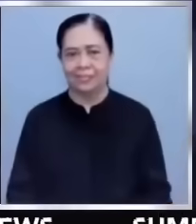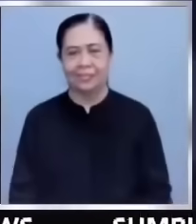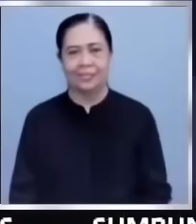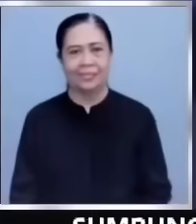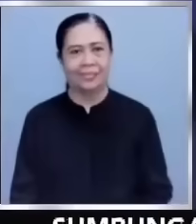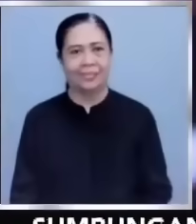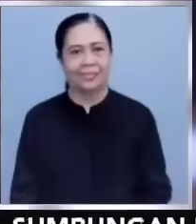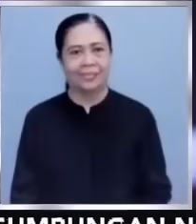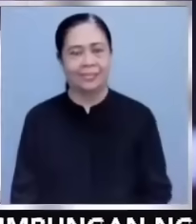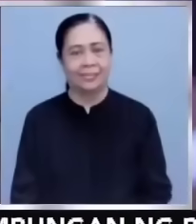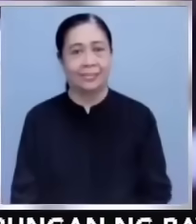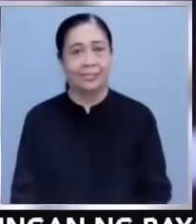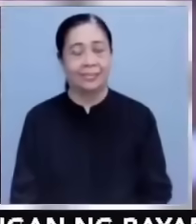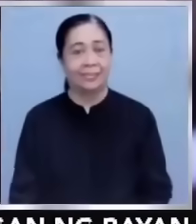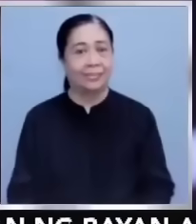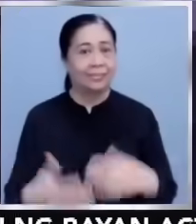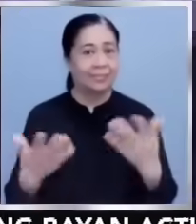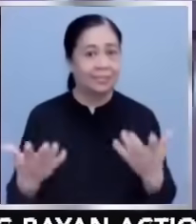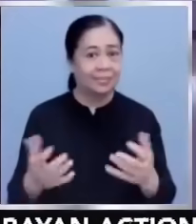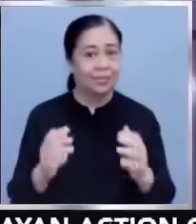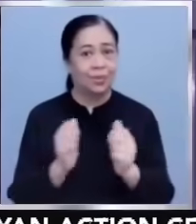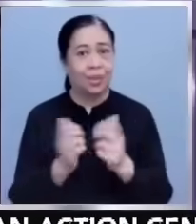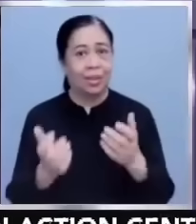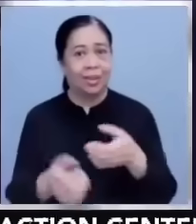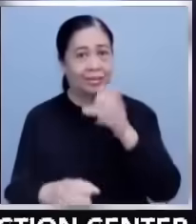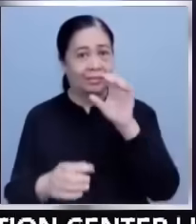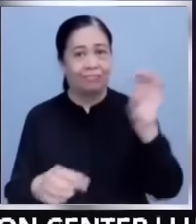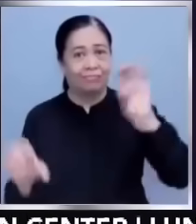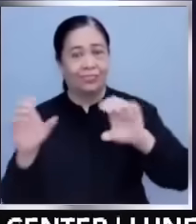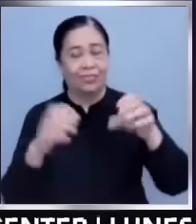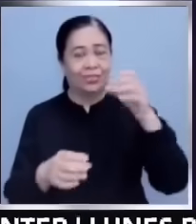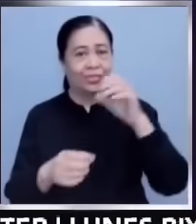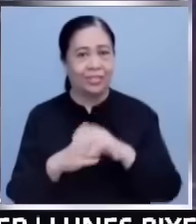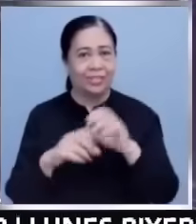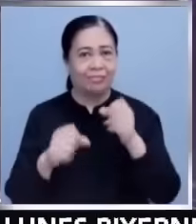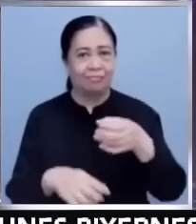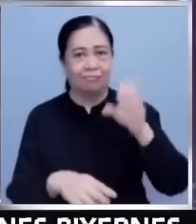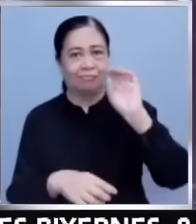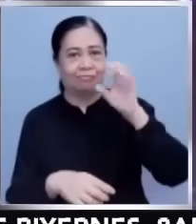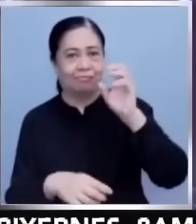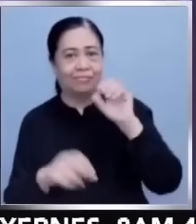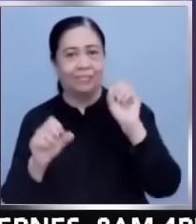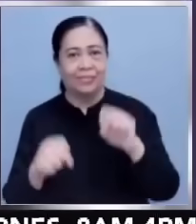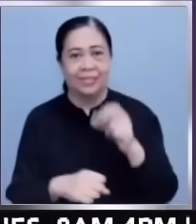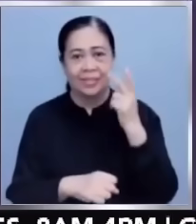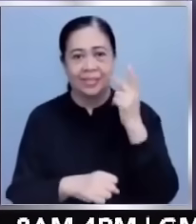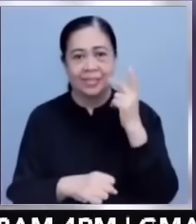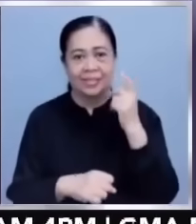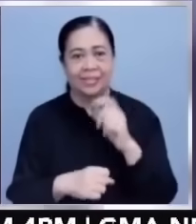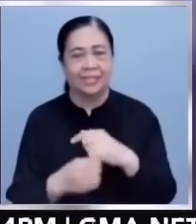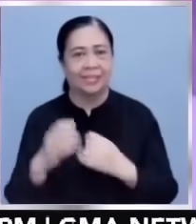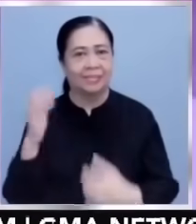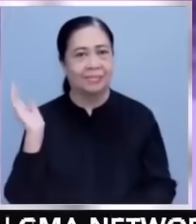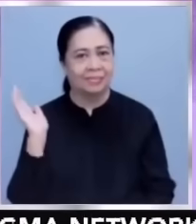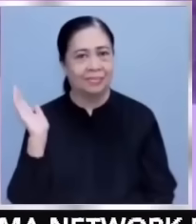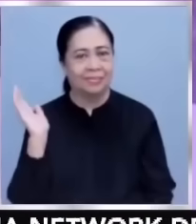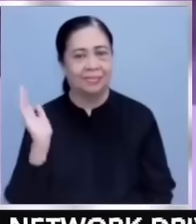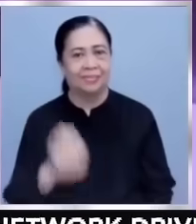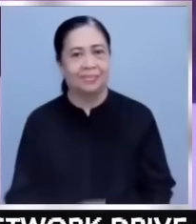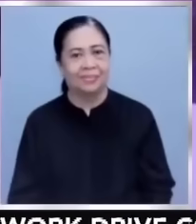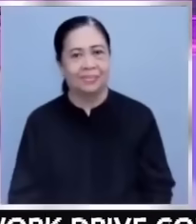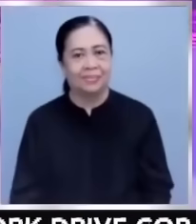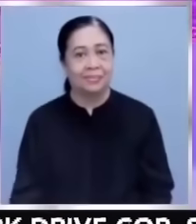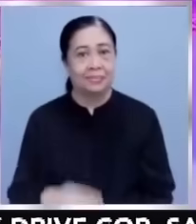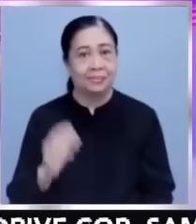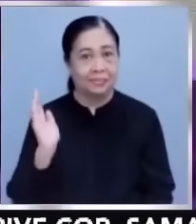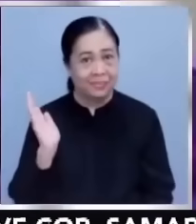And what's a good night out kung walang drinks? For the ube fans, you can try the tipsy ube. May meron drama at ang